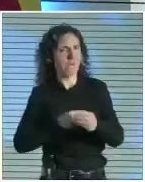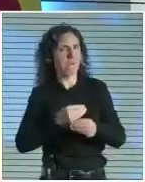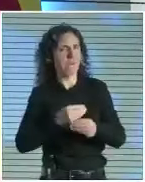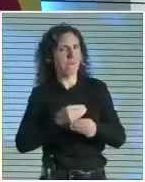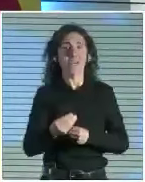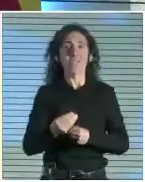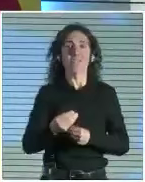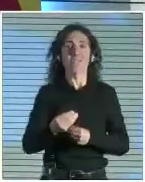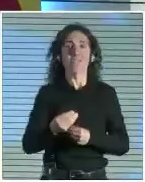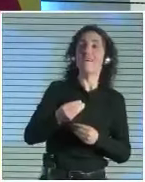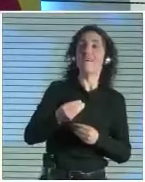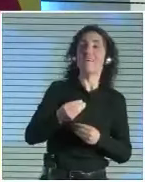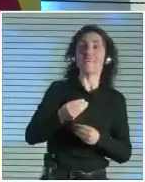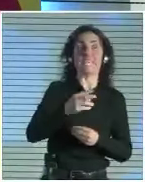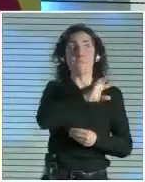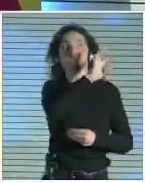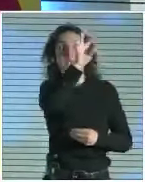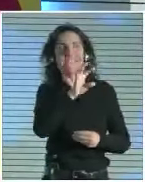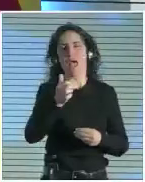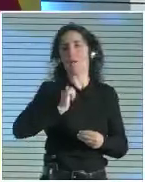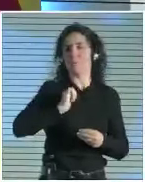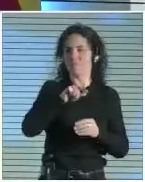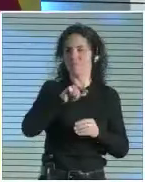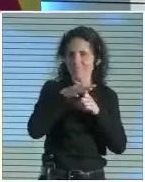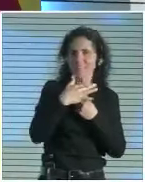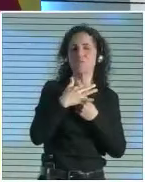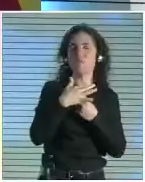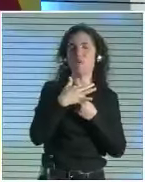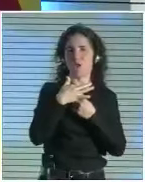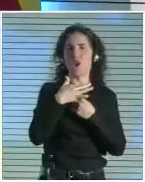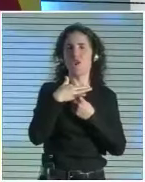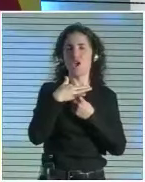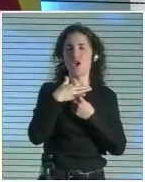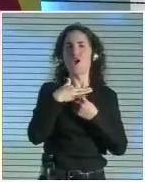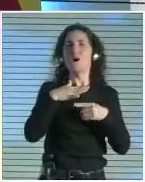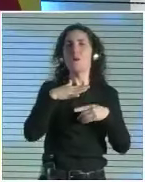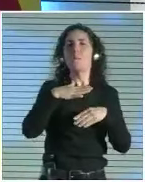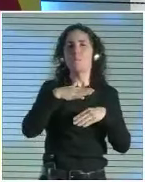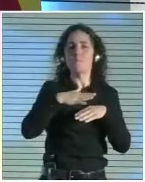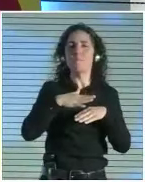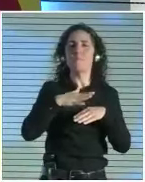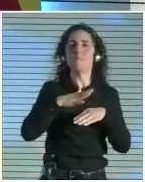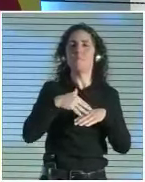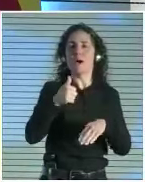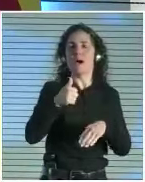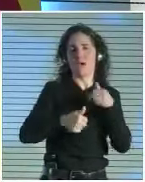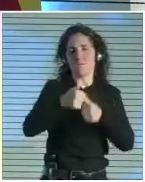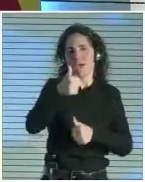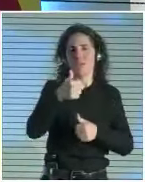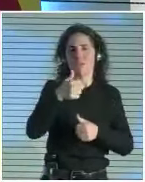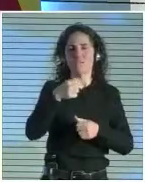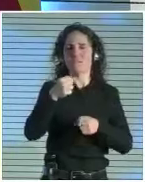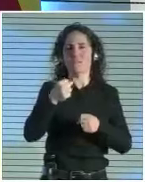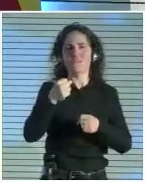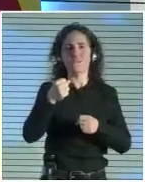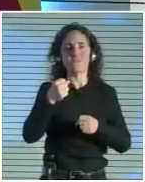of domestic tourism or tourism which came from neighboring countries, normally traveling